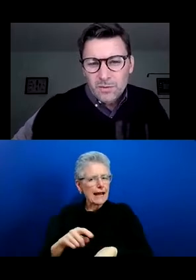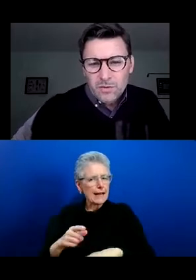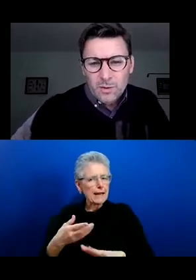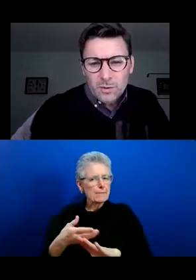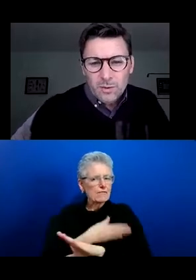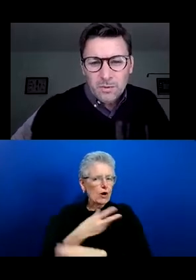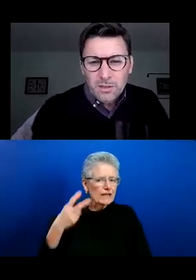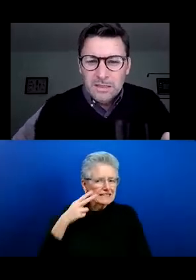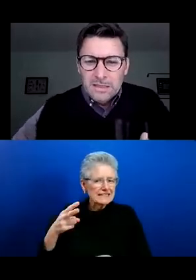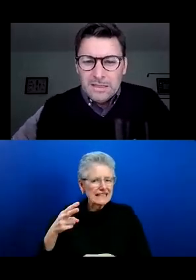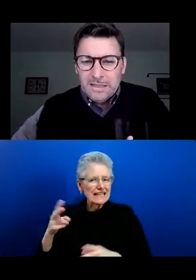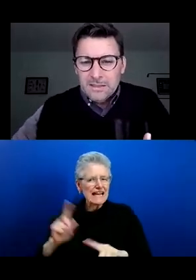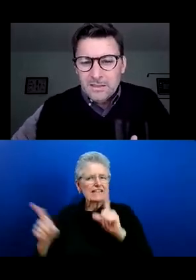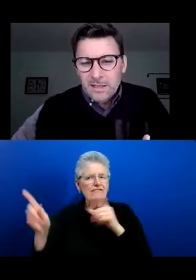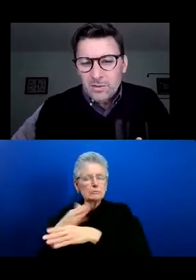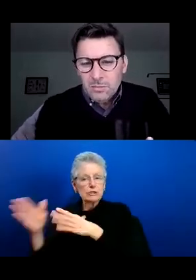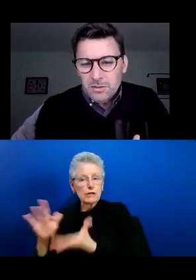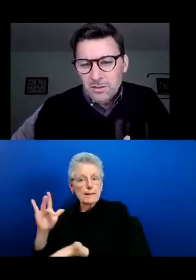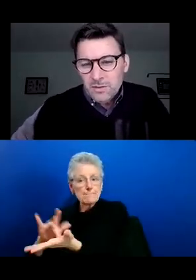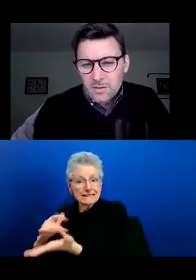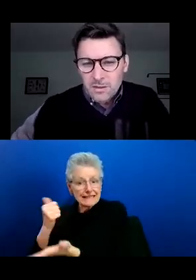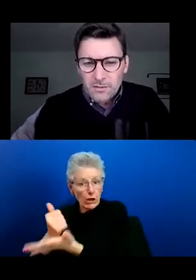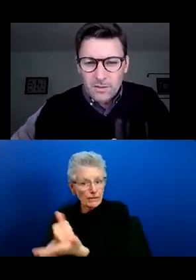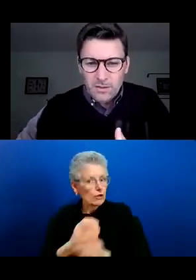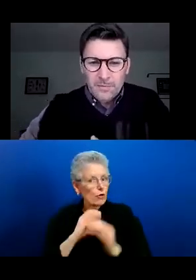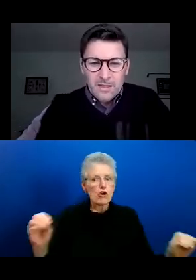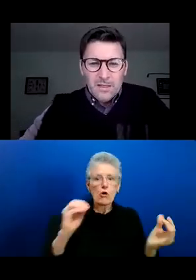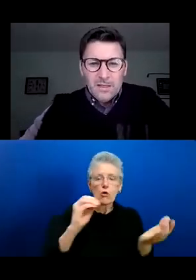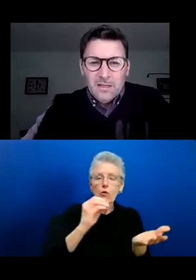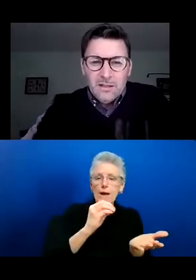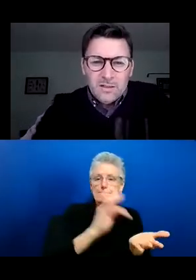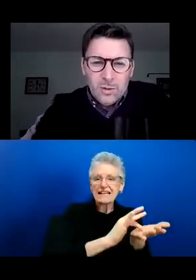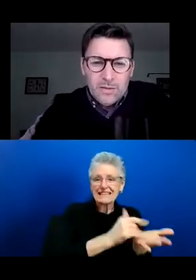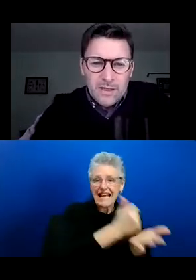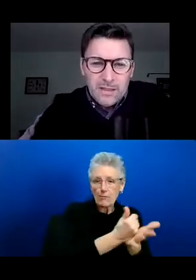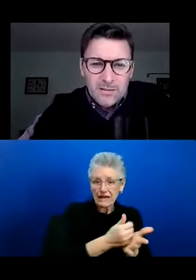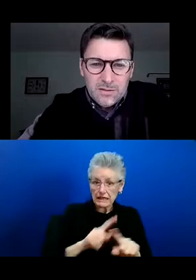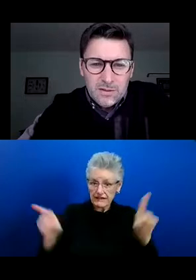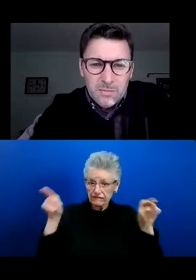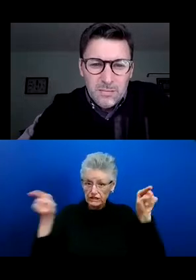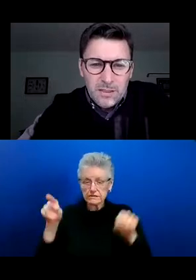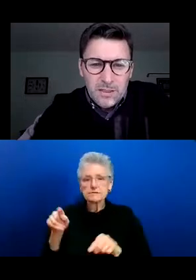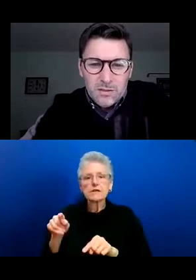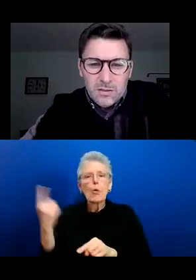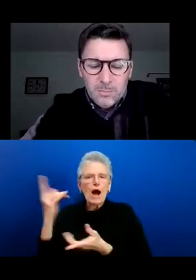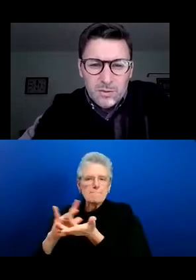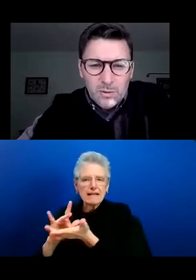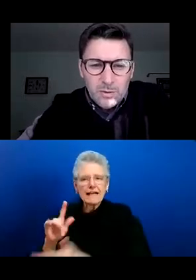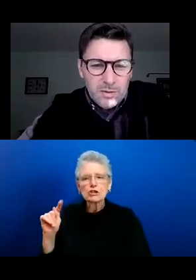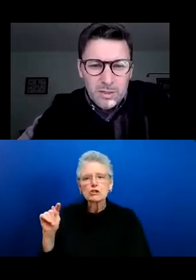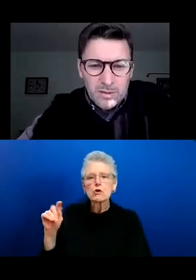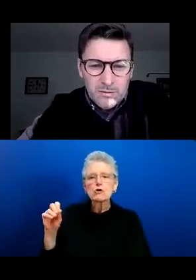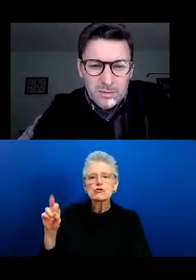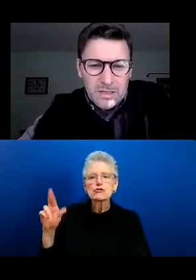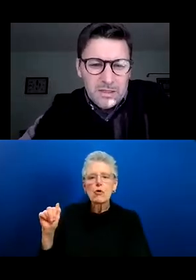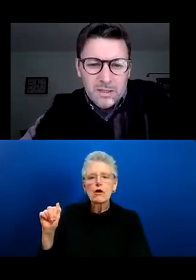treatment versus no treatment? And is that treatment difference significant? And atorvastatin is the medication Lipitor,